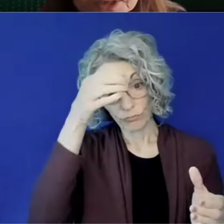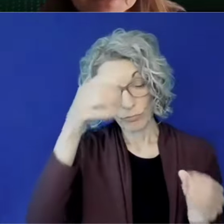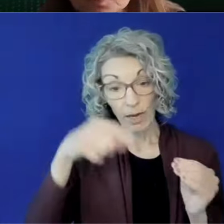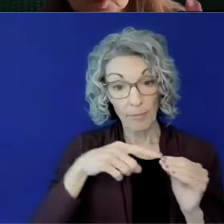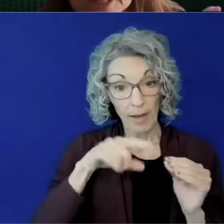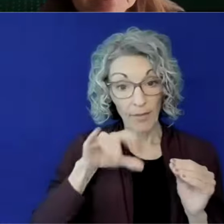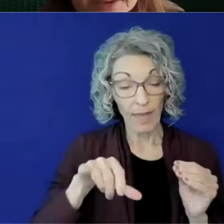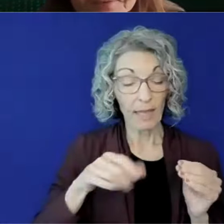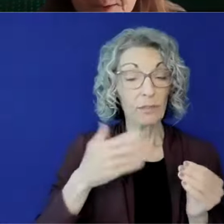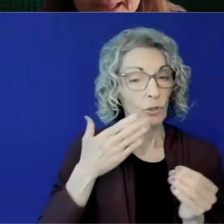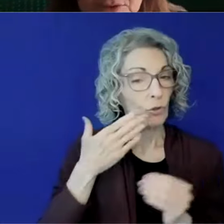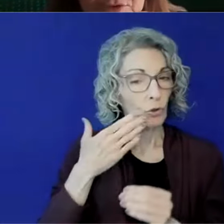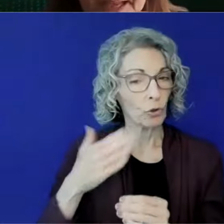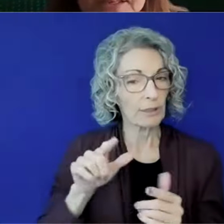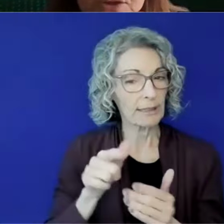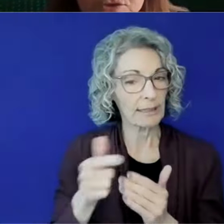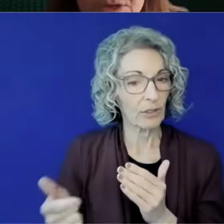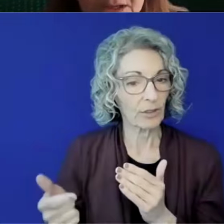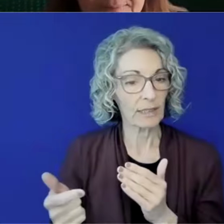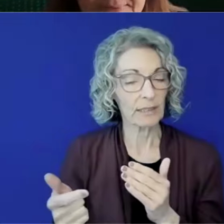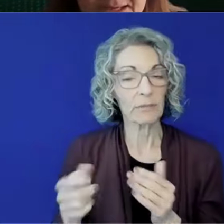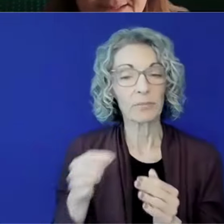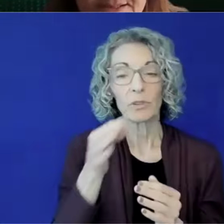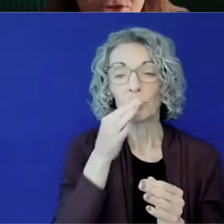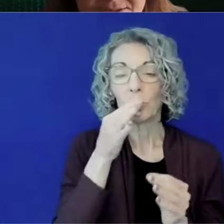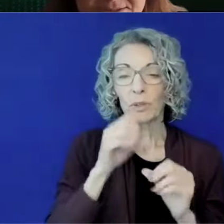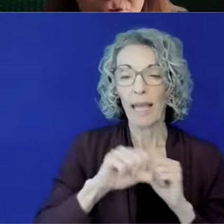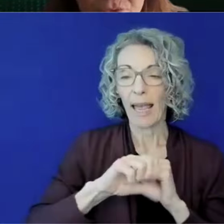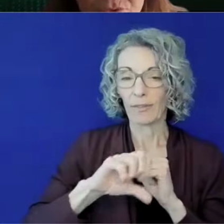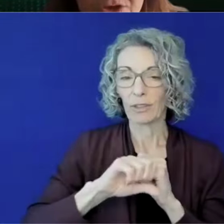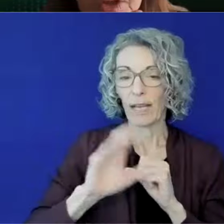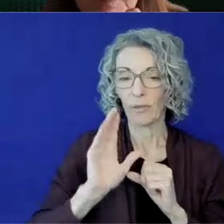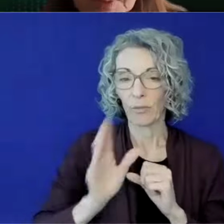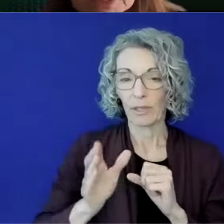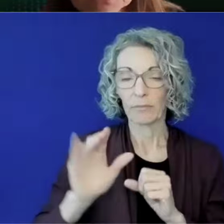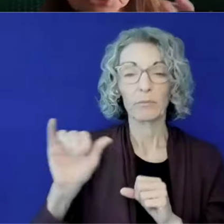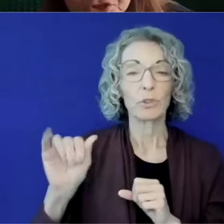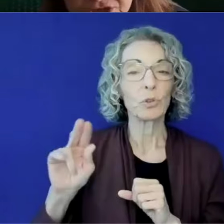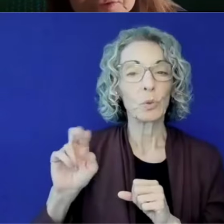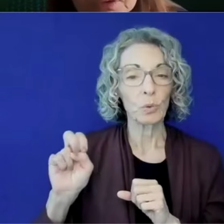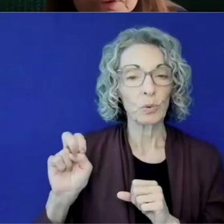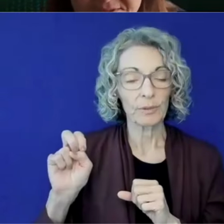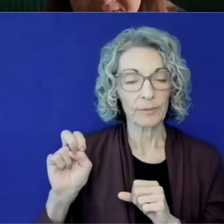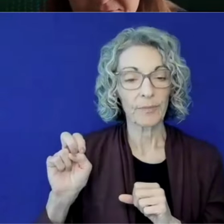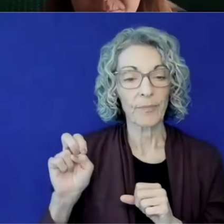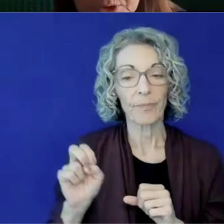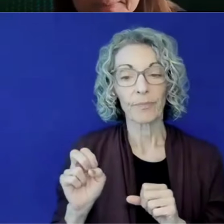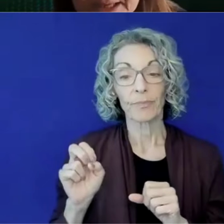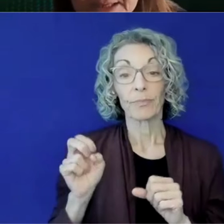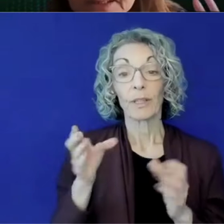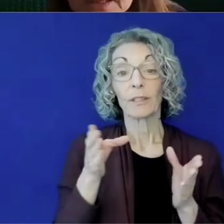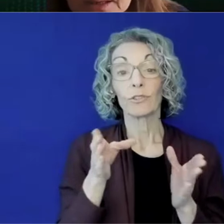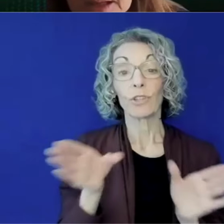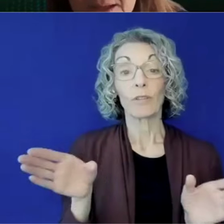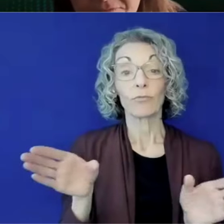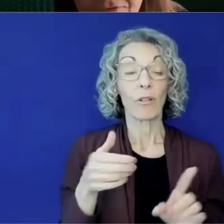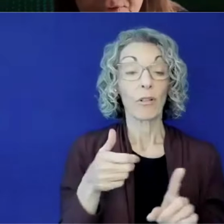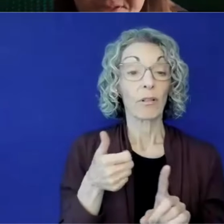wonderful series, and we'll have stuff coming out on that soon. And it's not until June, but just general